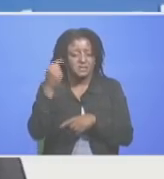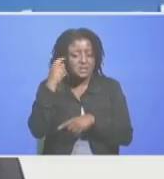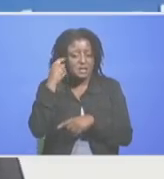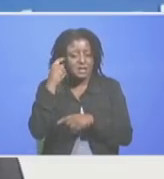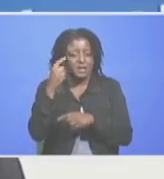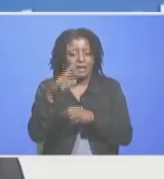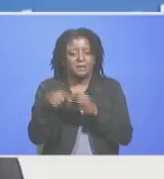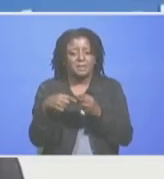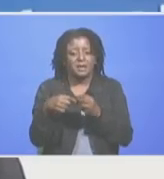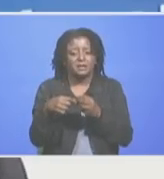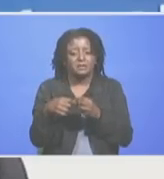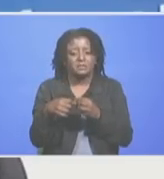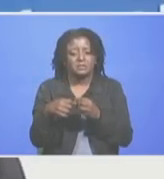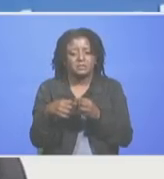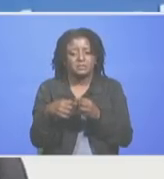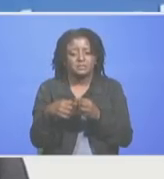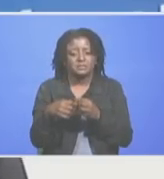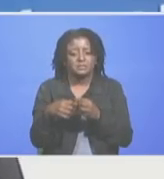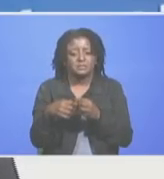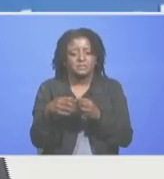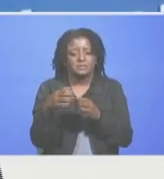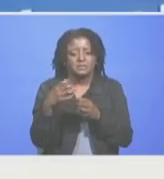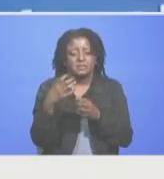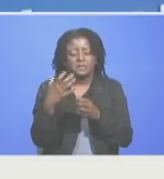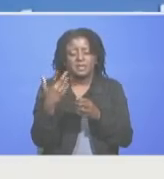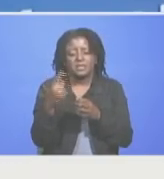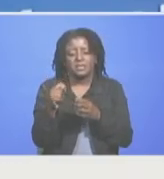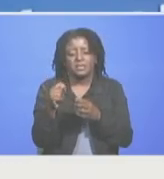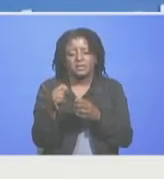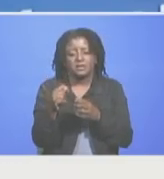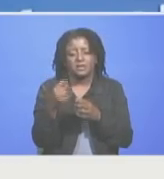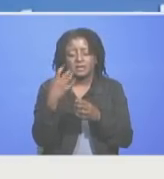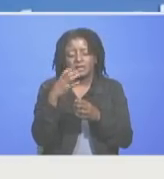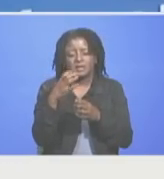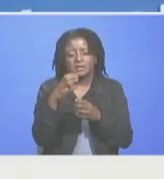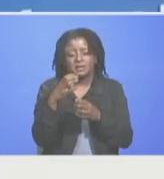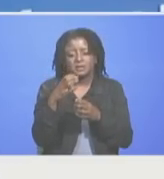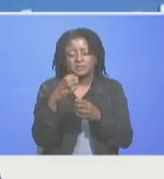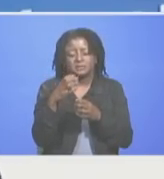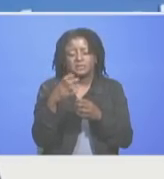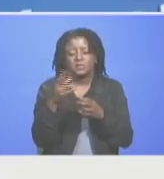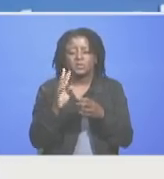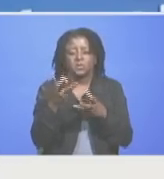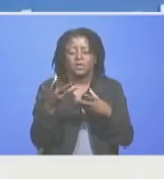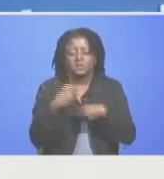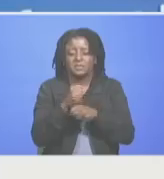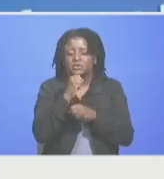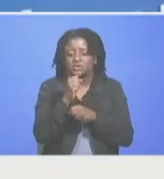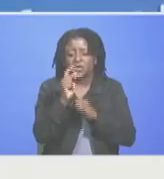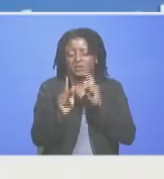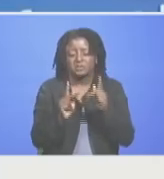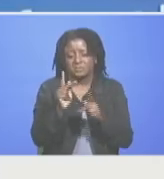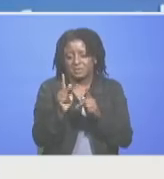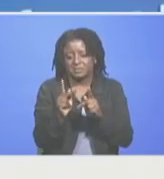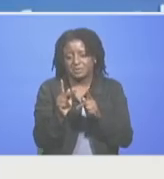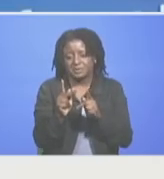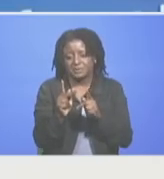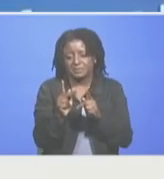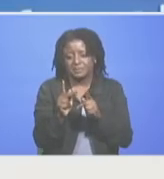has been taking place quite a bit. NEMA deals with comprehensive disaster management, so we want to ensure that persons are